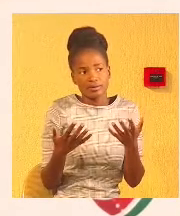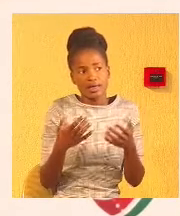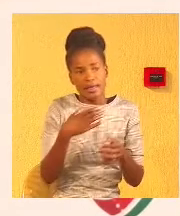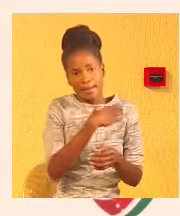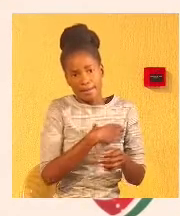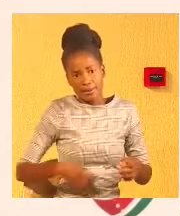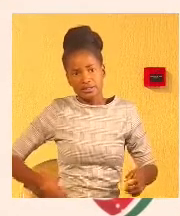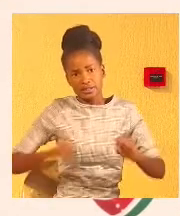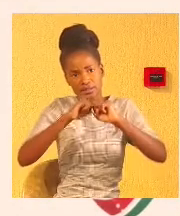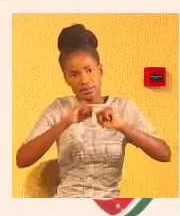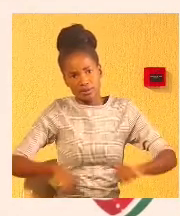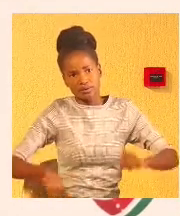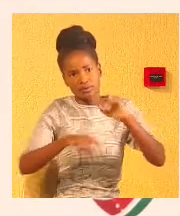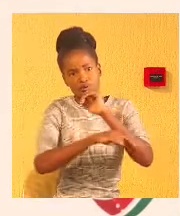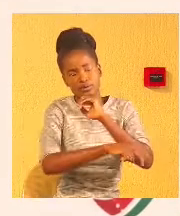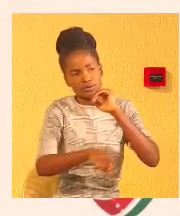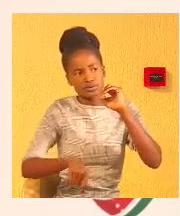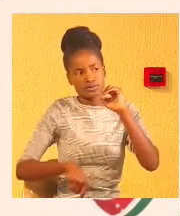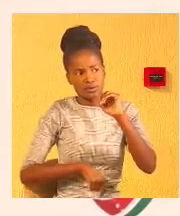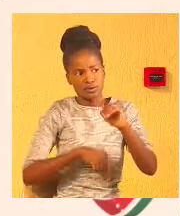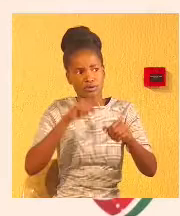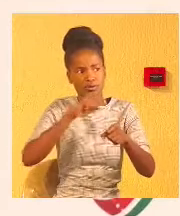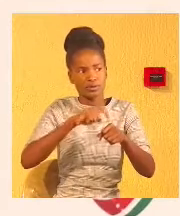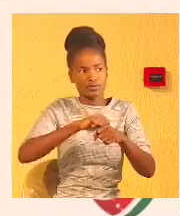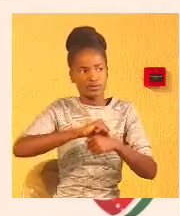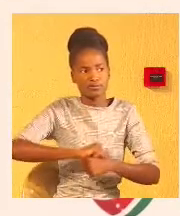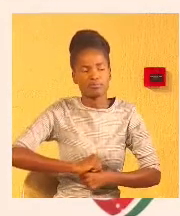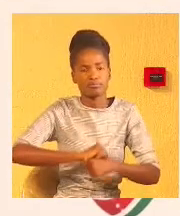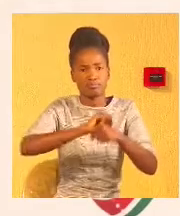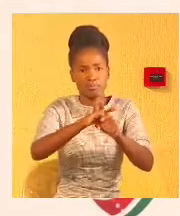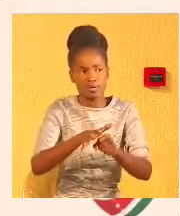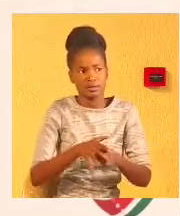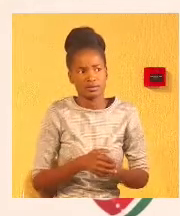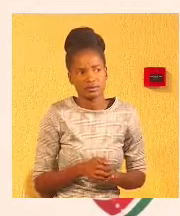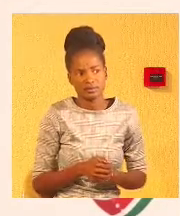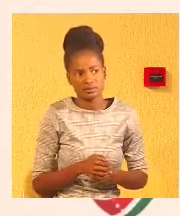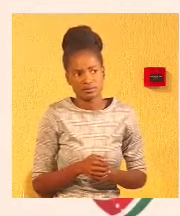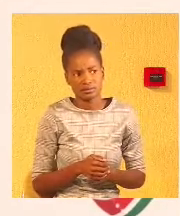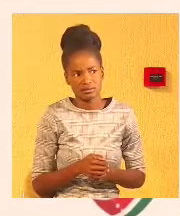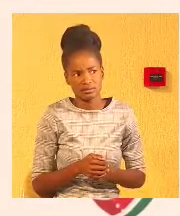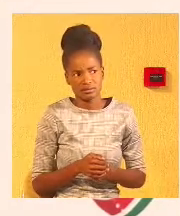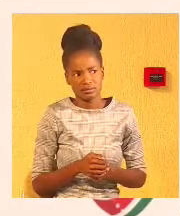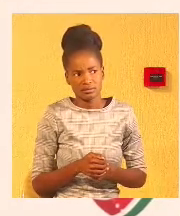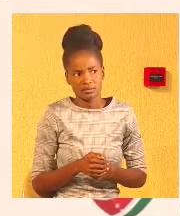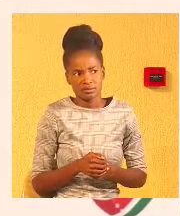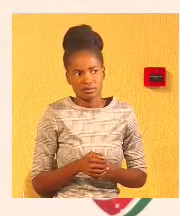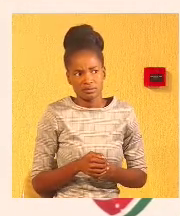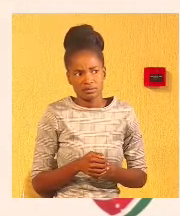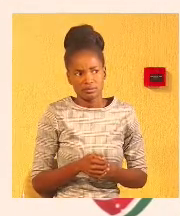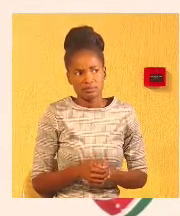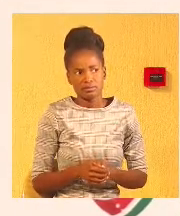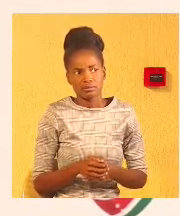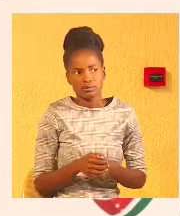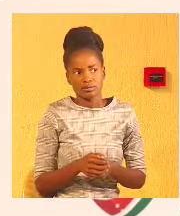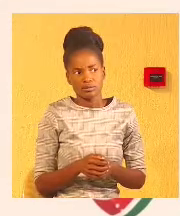declared the virus as a pandemic, immediately we